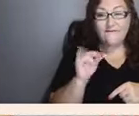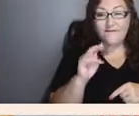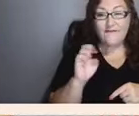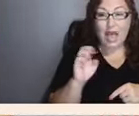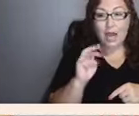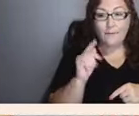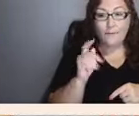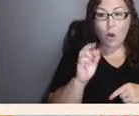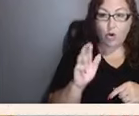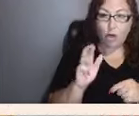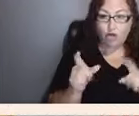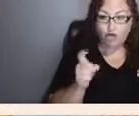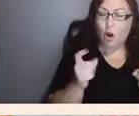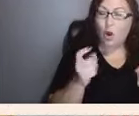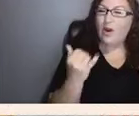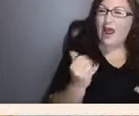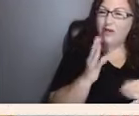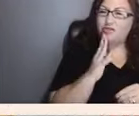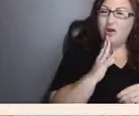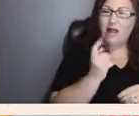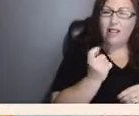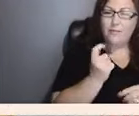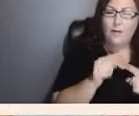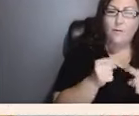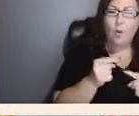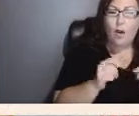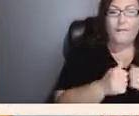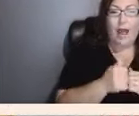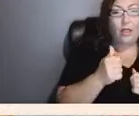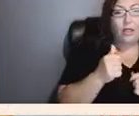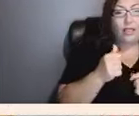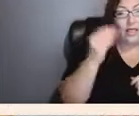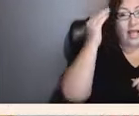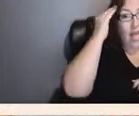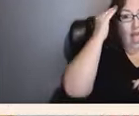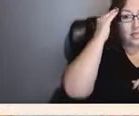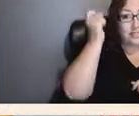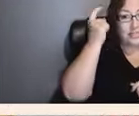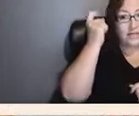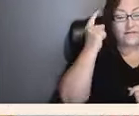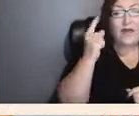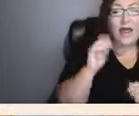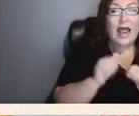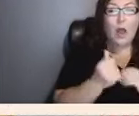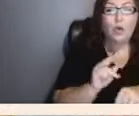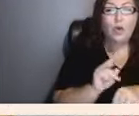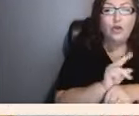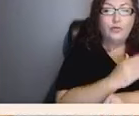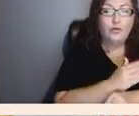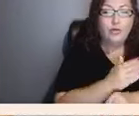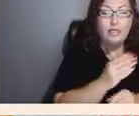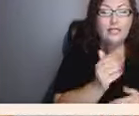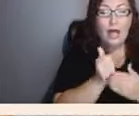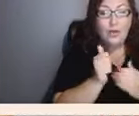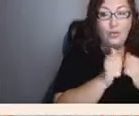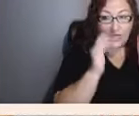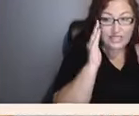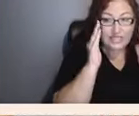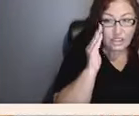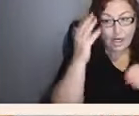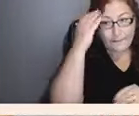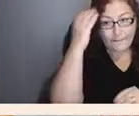let's talk a little bit more about the cognitive function goals and how we use music to help with attention, memory, and